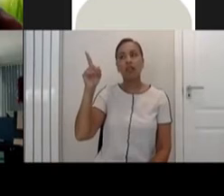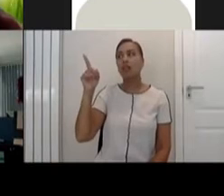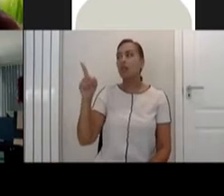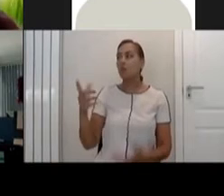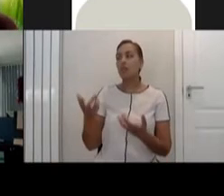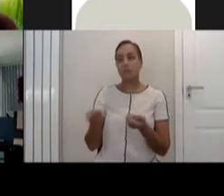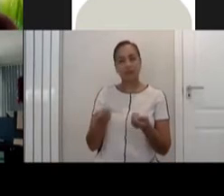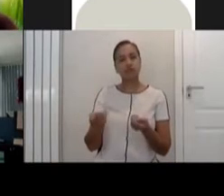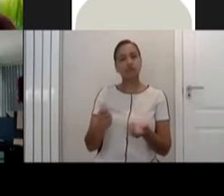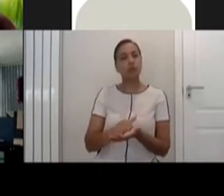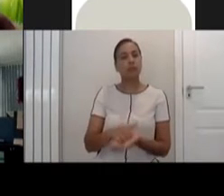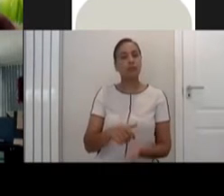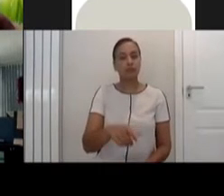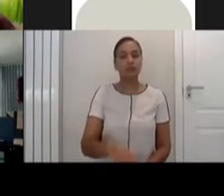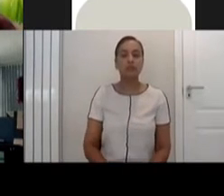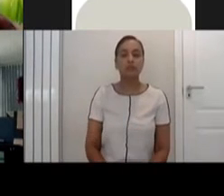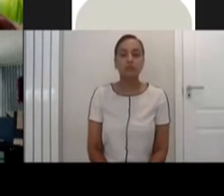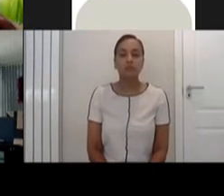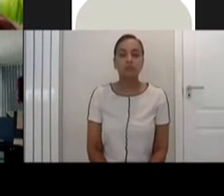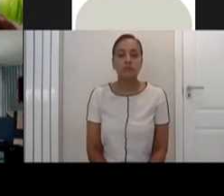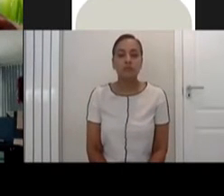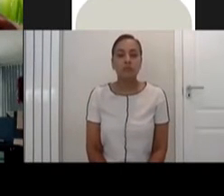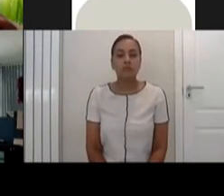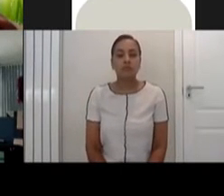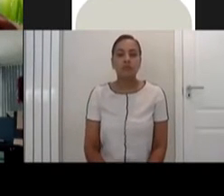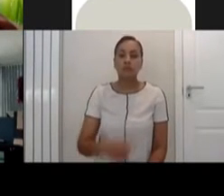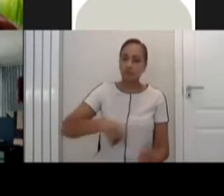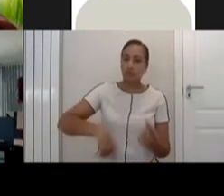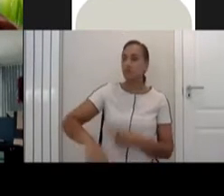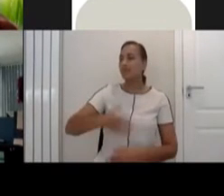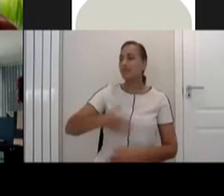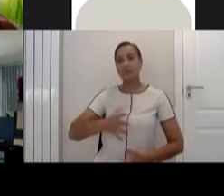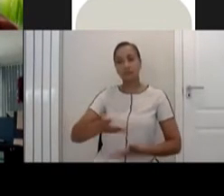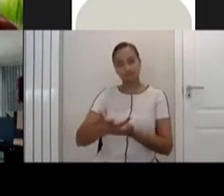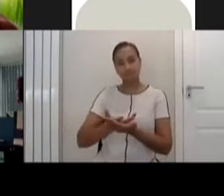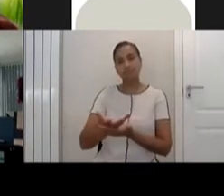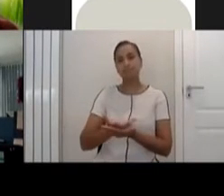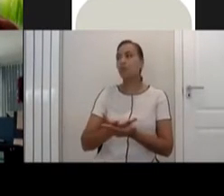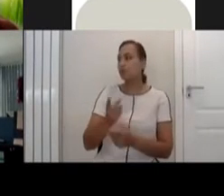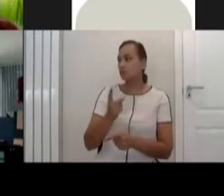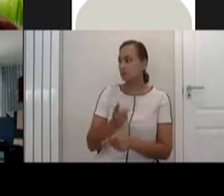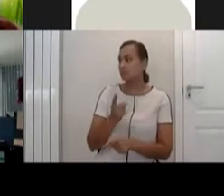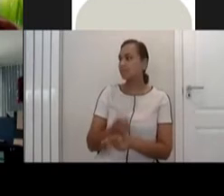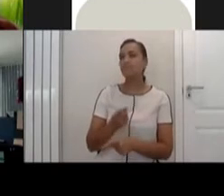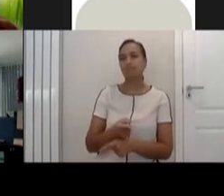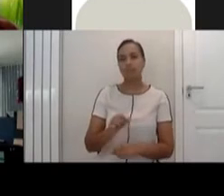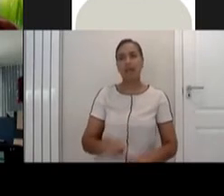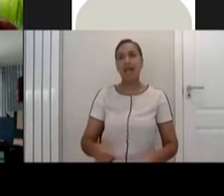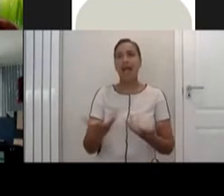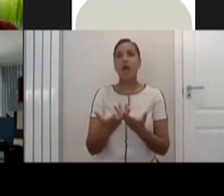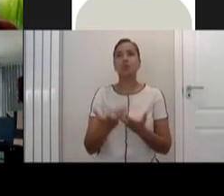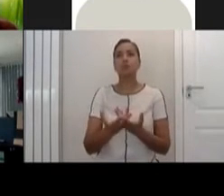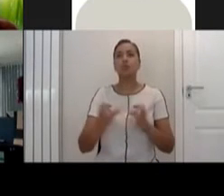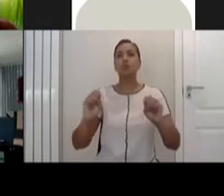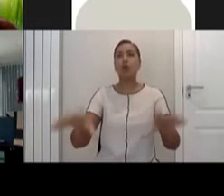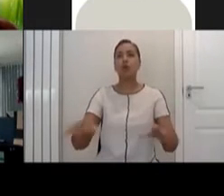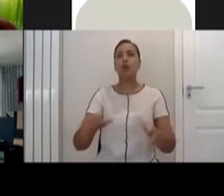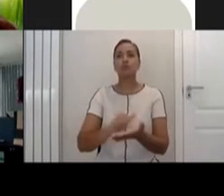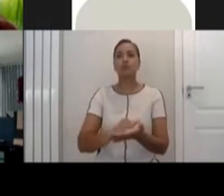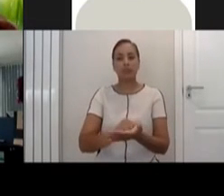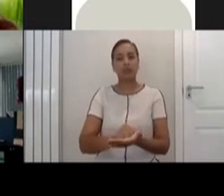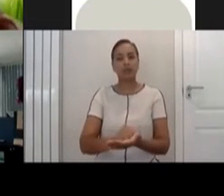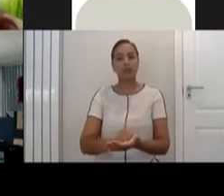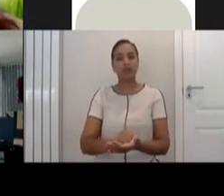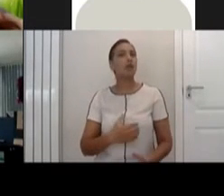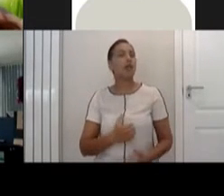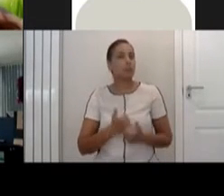managed. Yes, and we can certainly have a conversation around that with our waste disposal colleagues. That would be